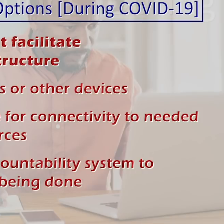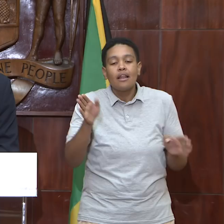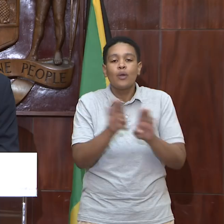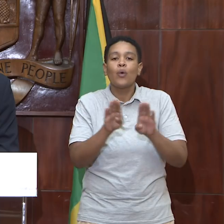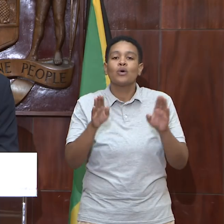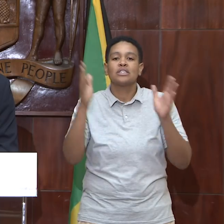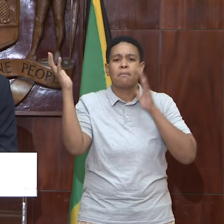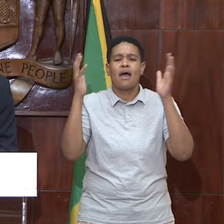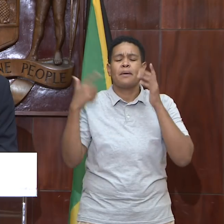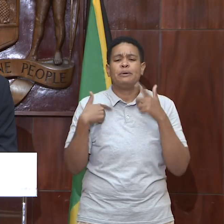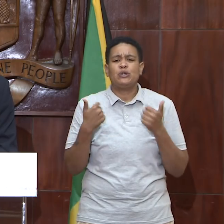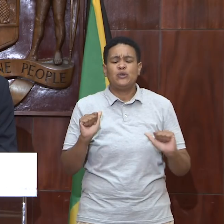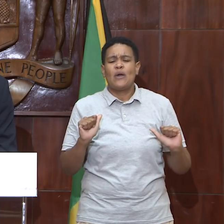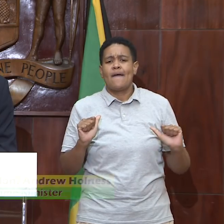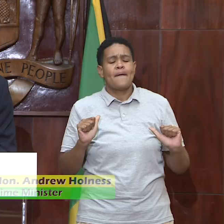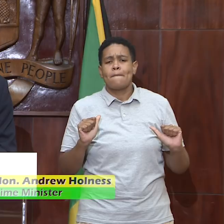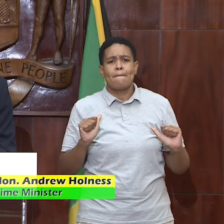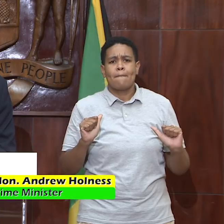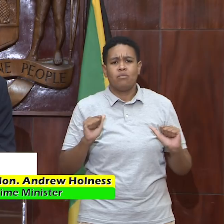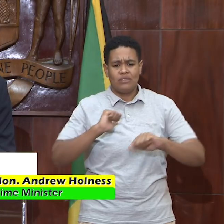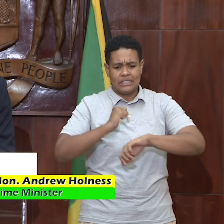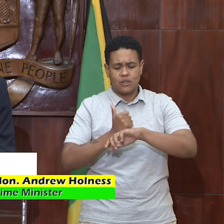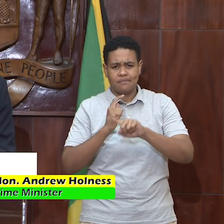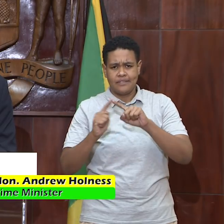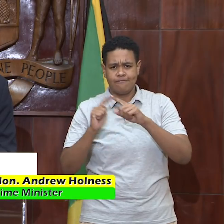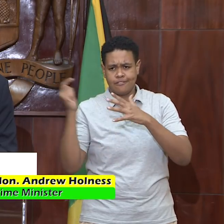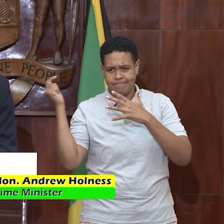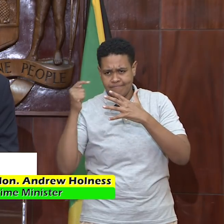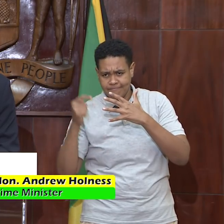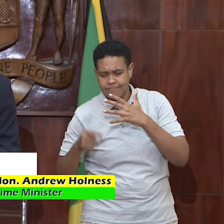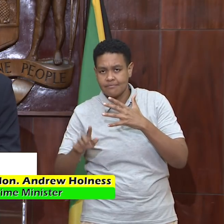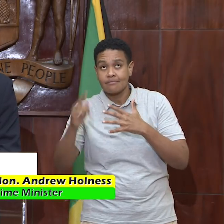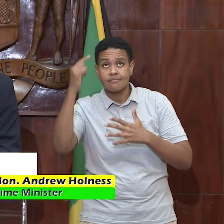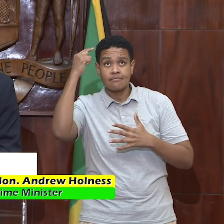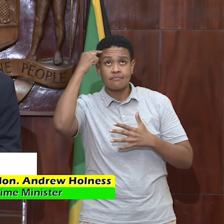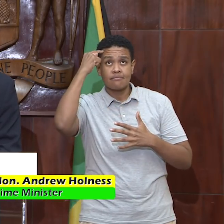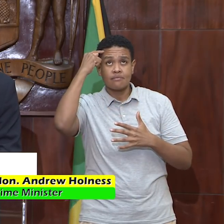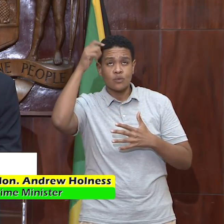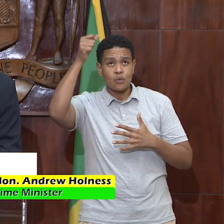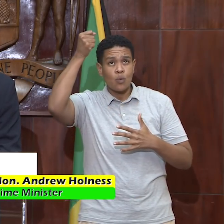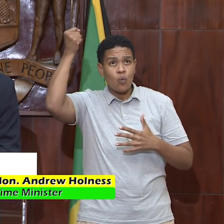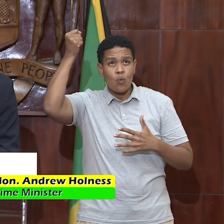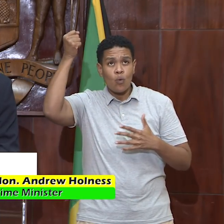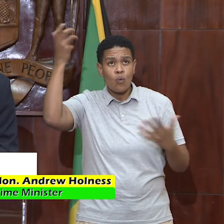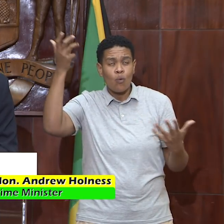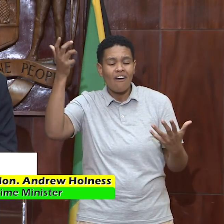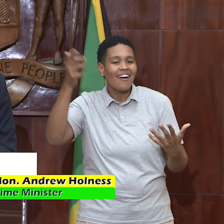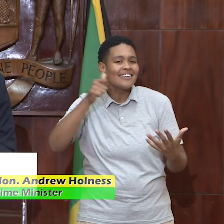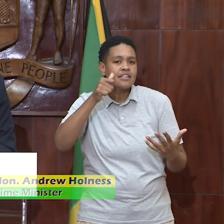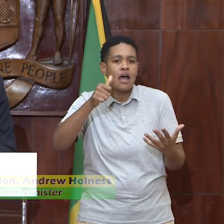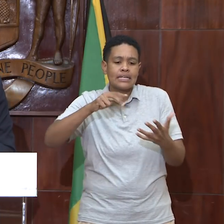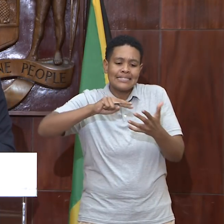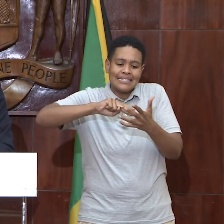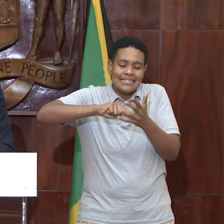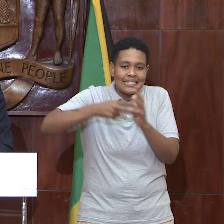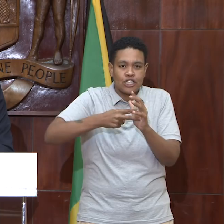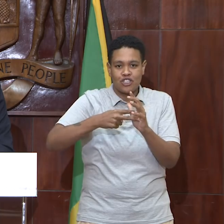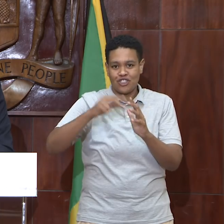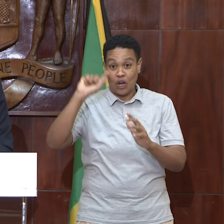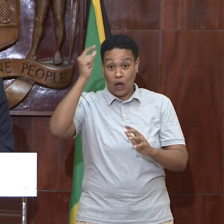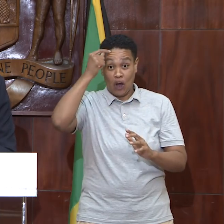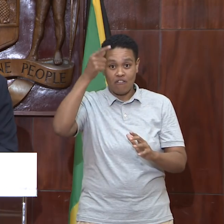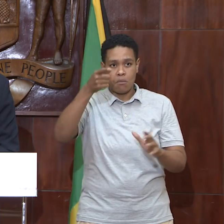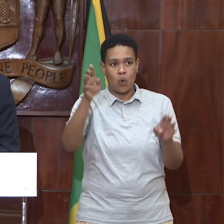performing. We are trying to put in place the measures, bearing in mind that it is not the intention of the